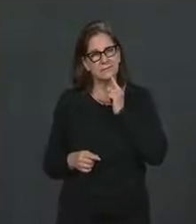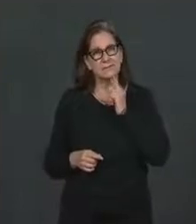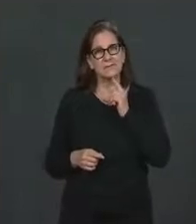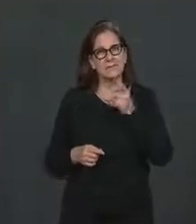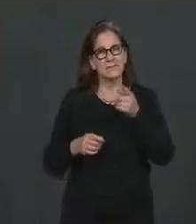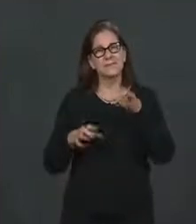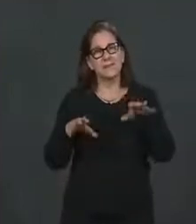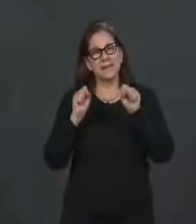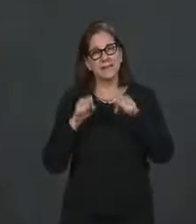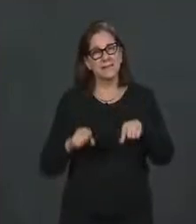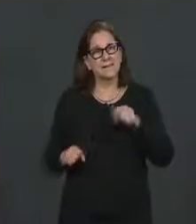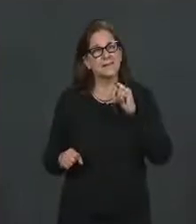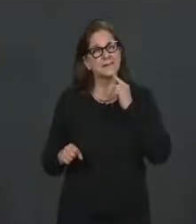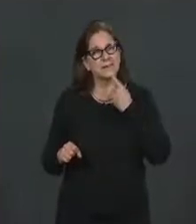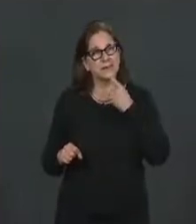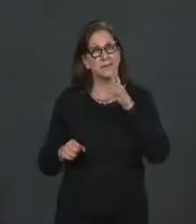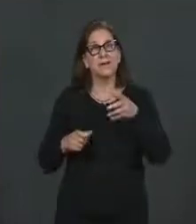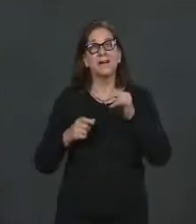and more deaths.